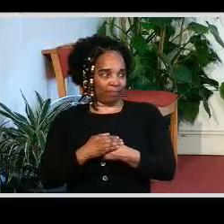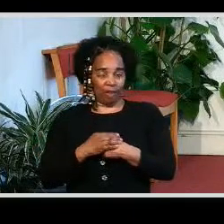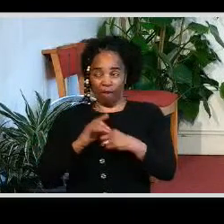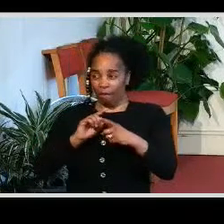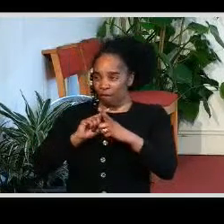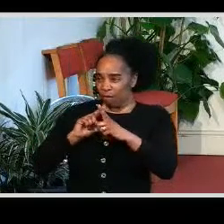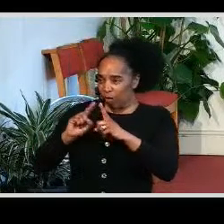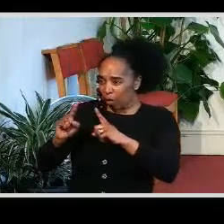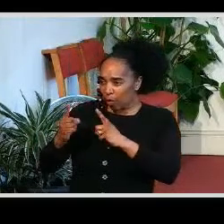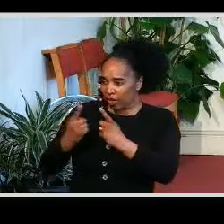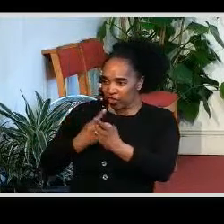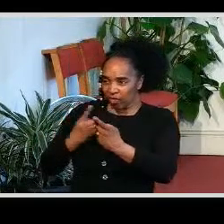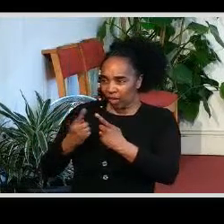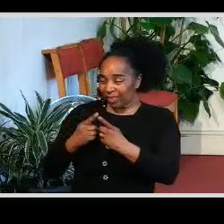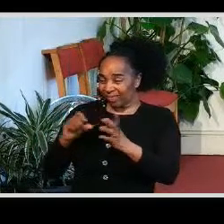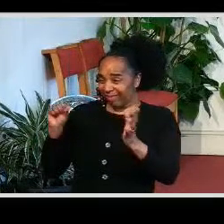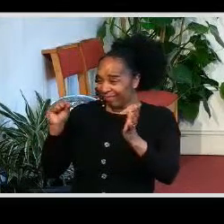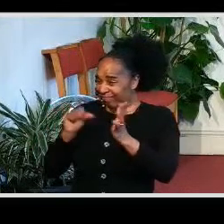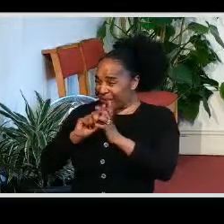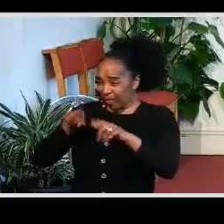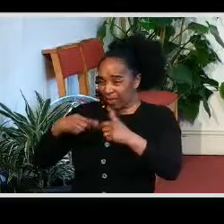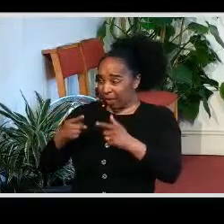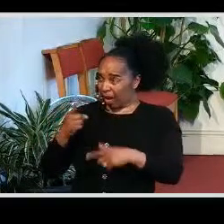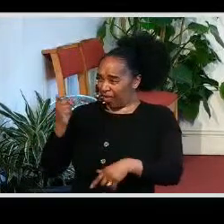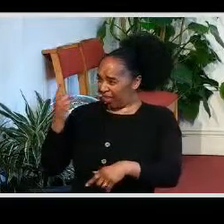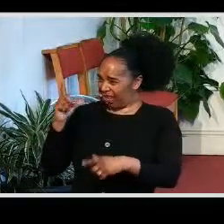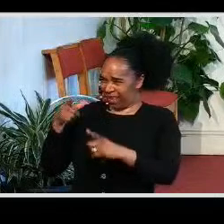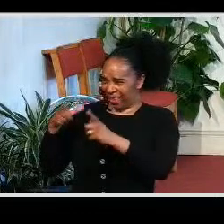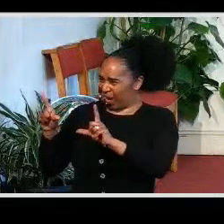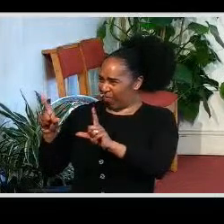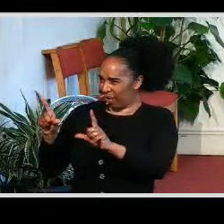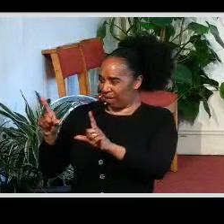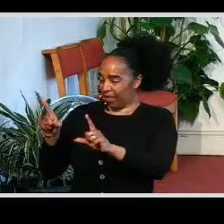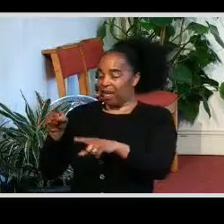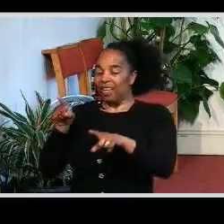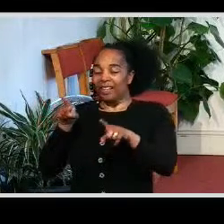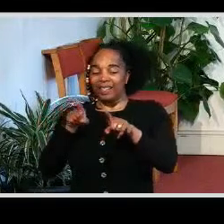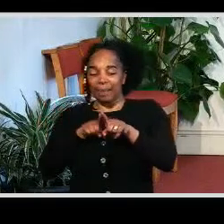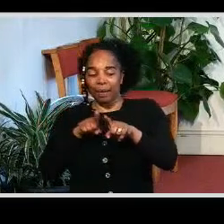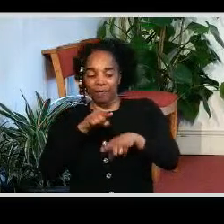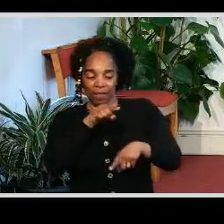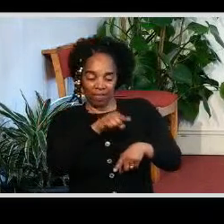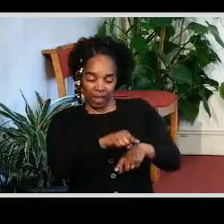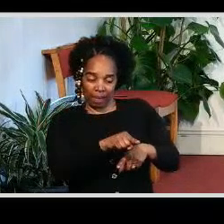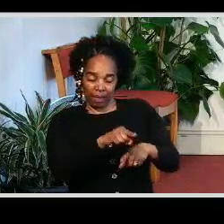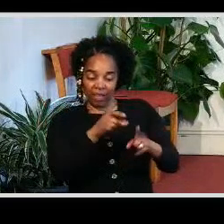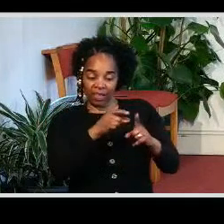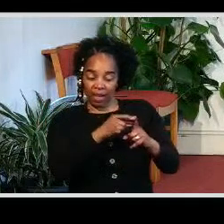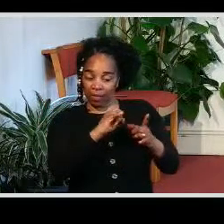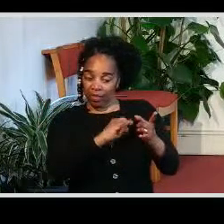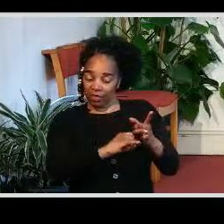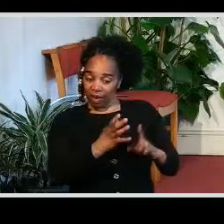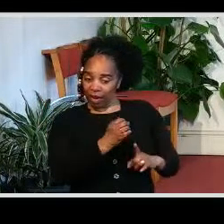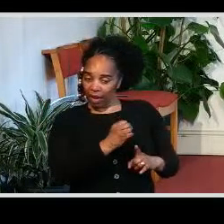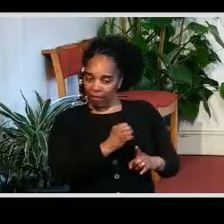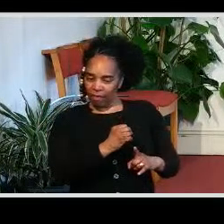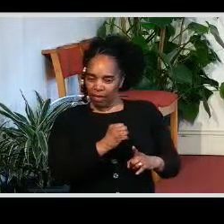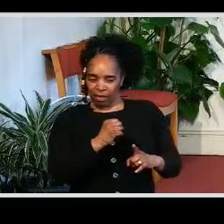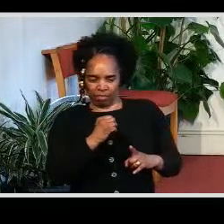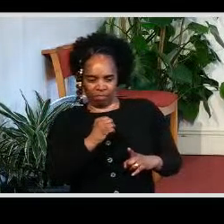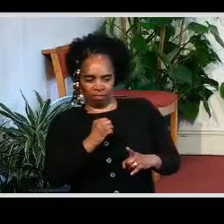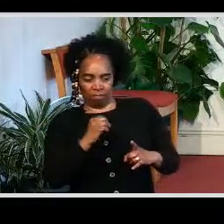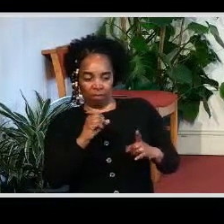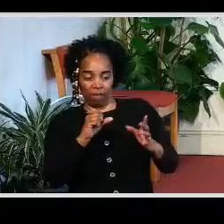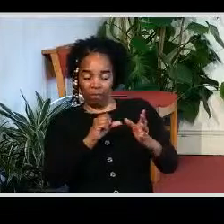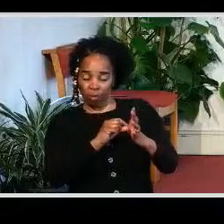follow instructions because we don't understand it. And that is what's happening with some of our individuals with this